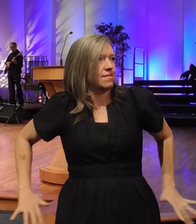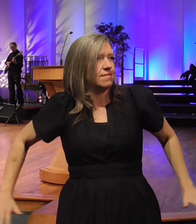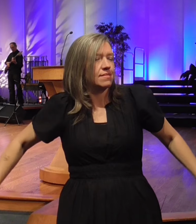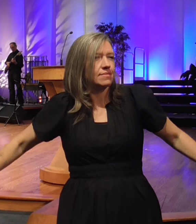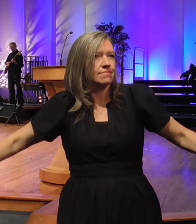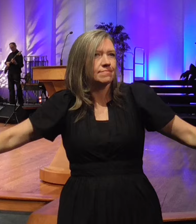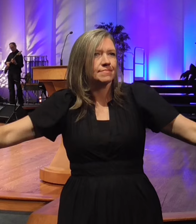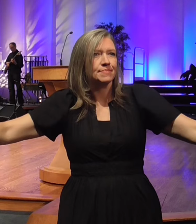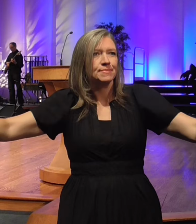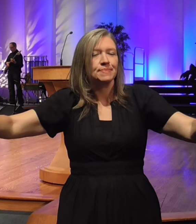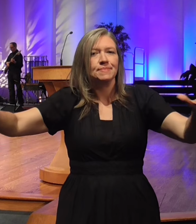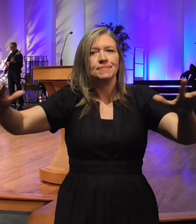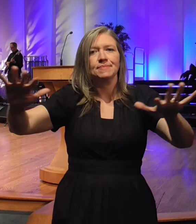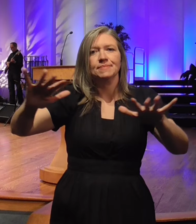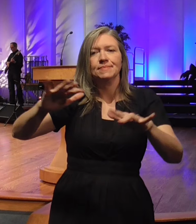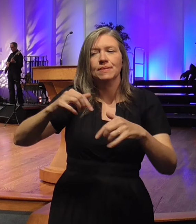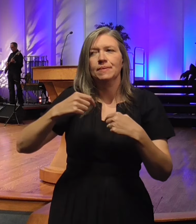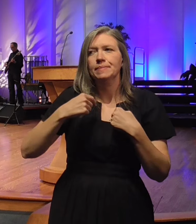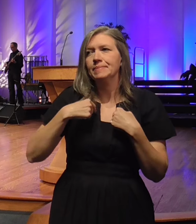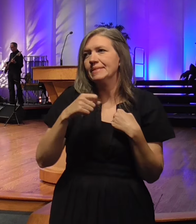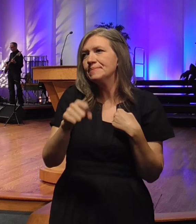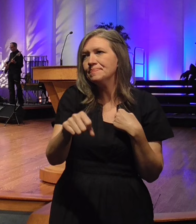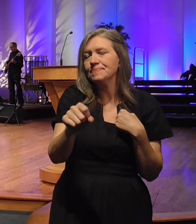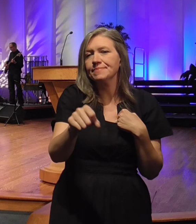all around me.